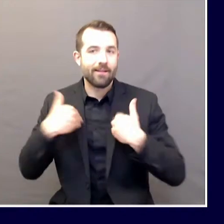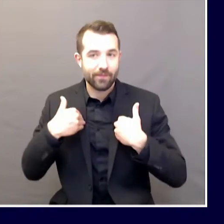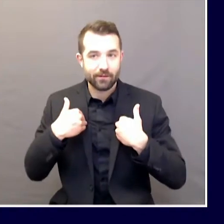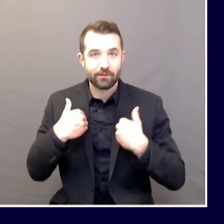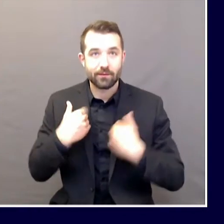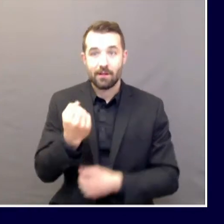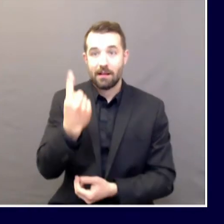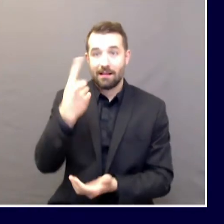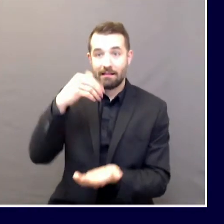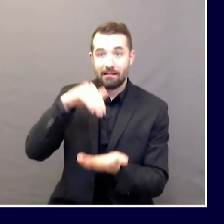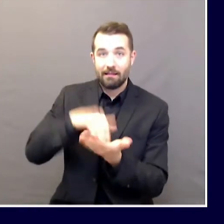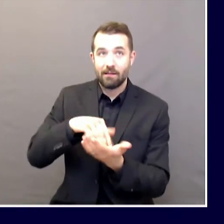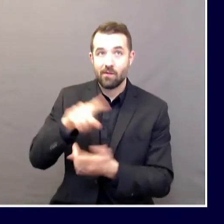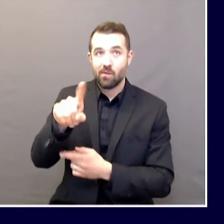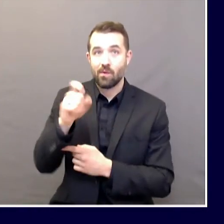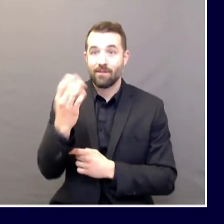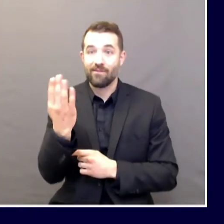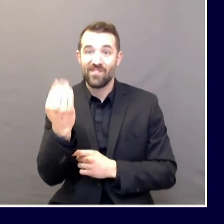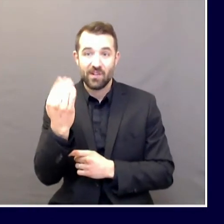11,114 cases are probable.